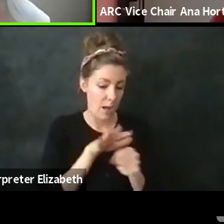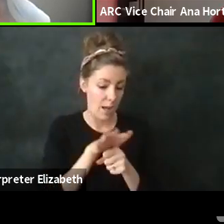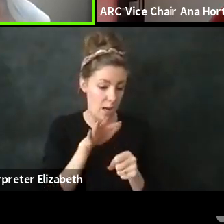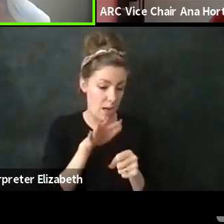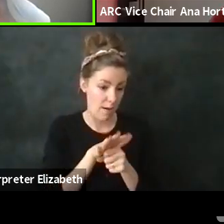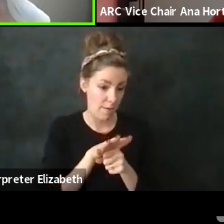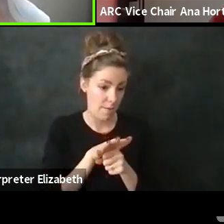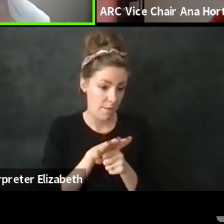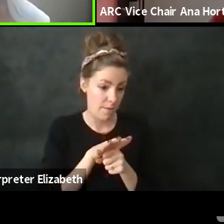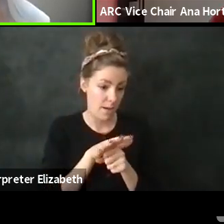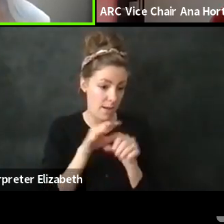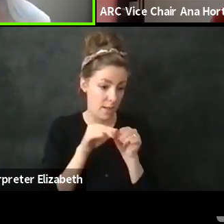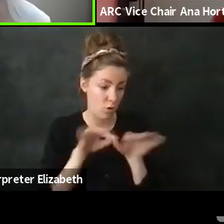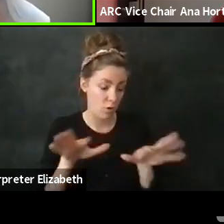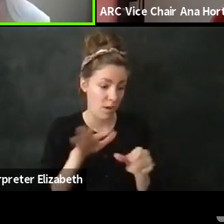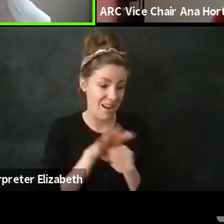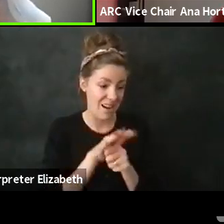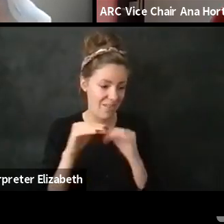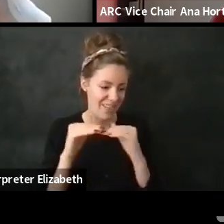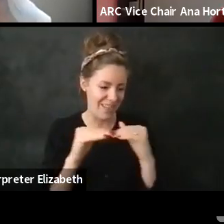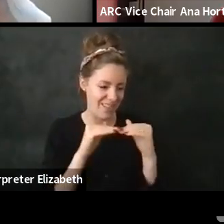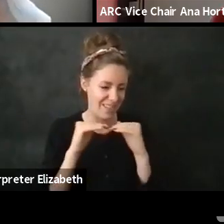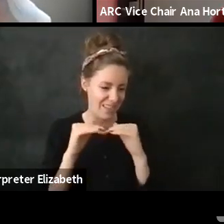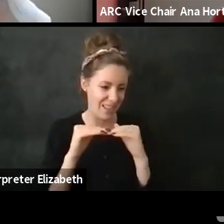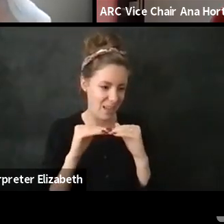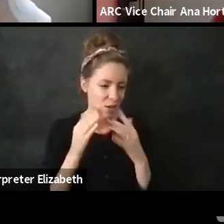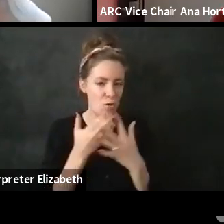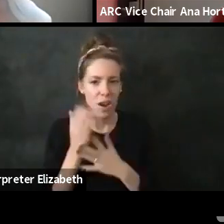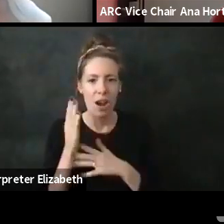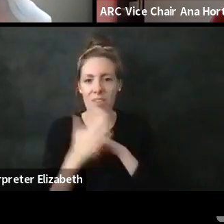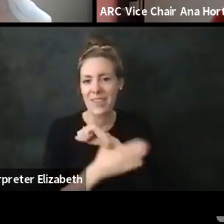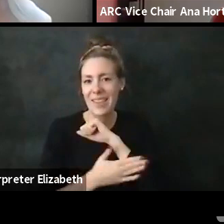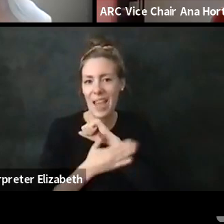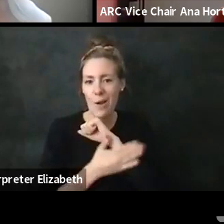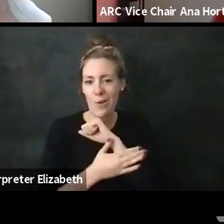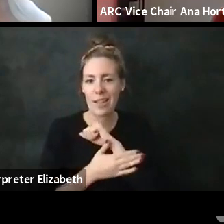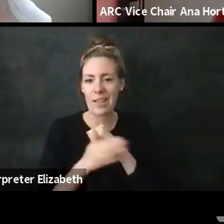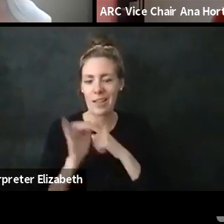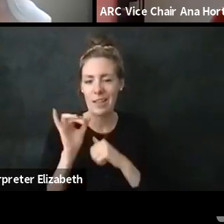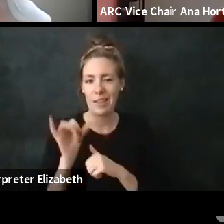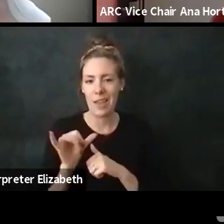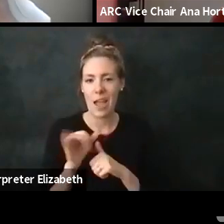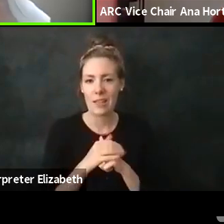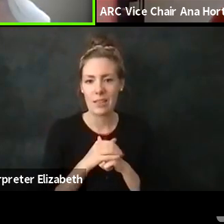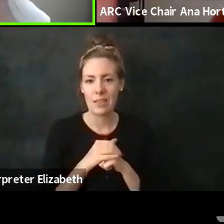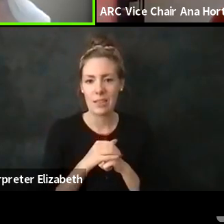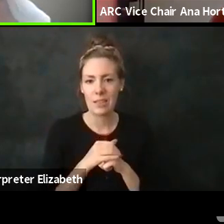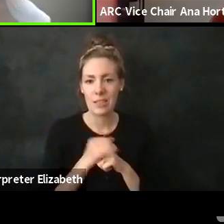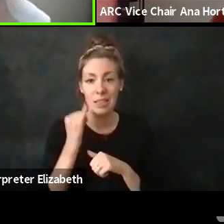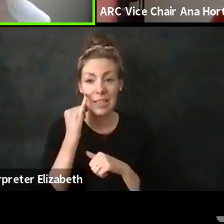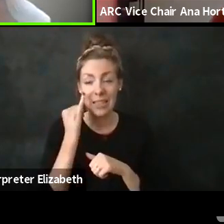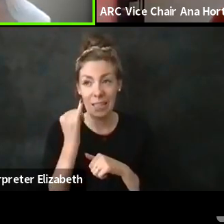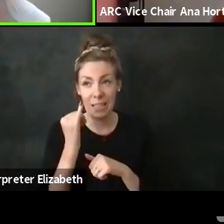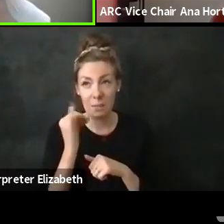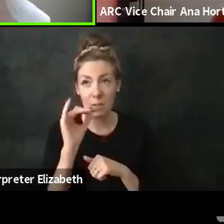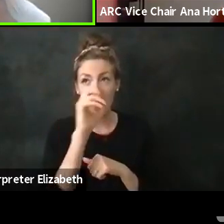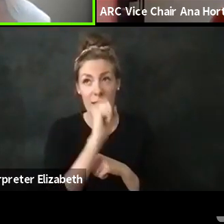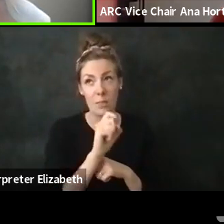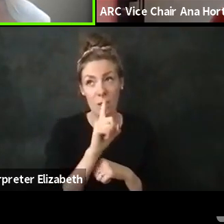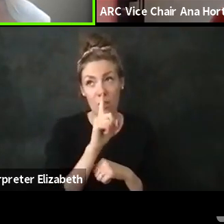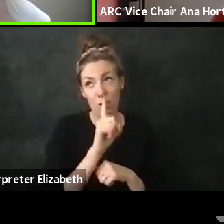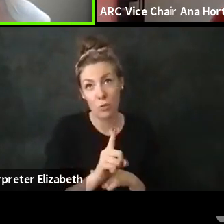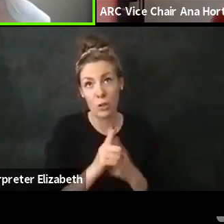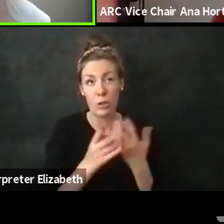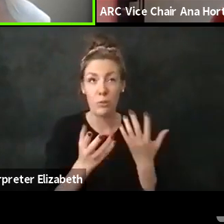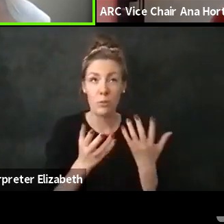been distributed enough evenly throughout the county that if our estimates are true now,